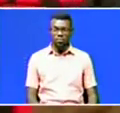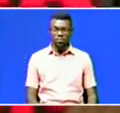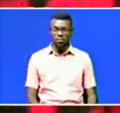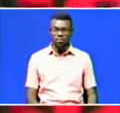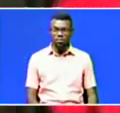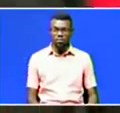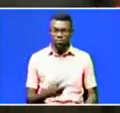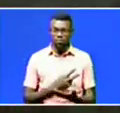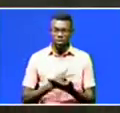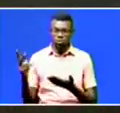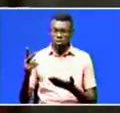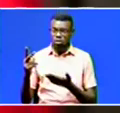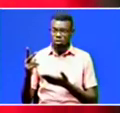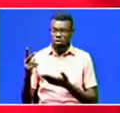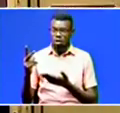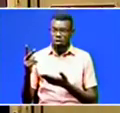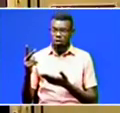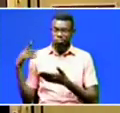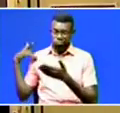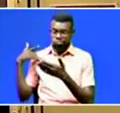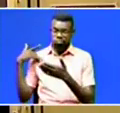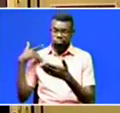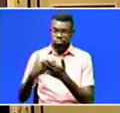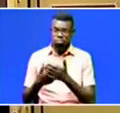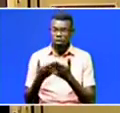2 weeks on, Victor Were returns for his checkup.